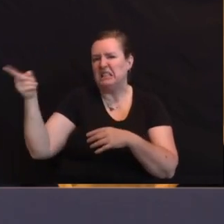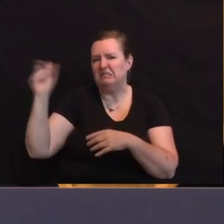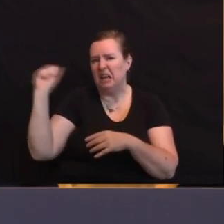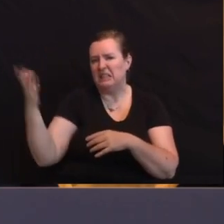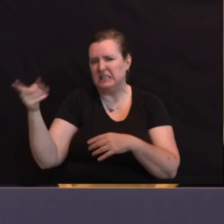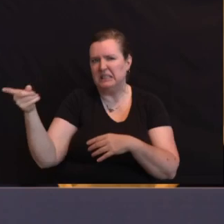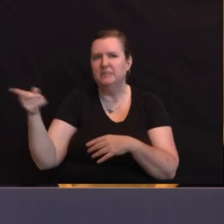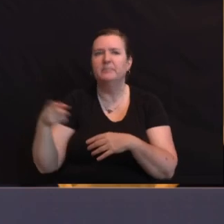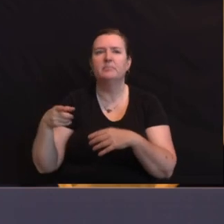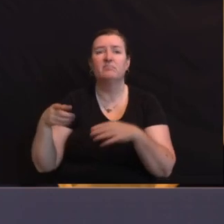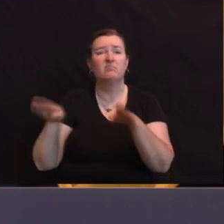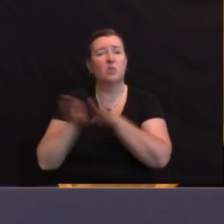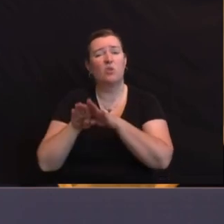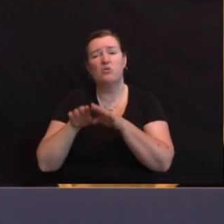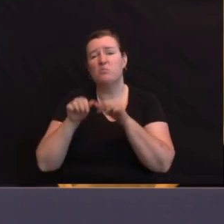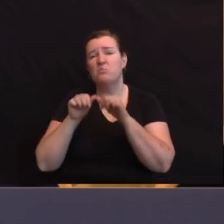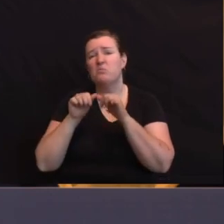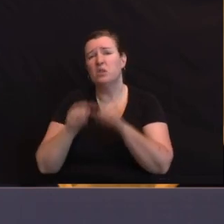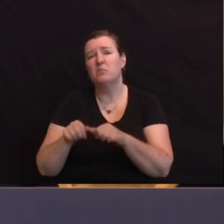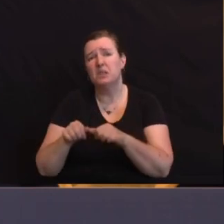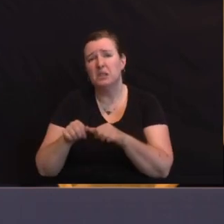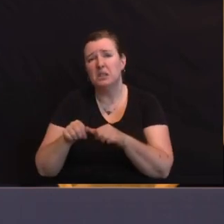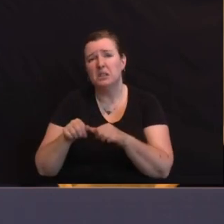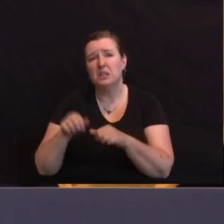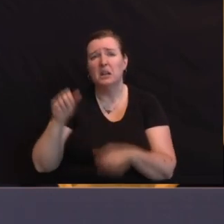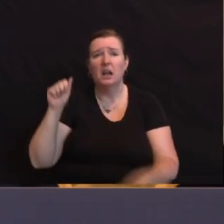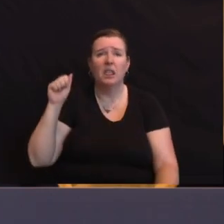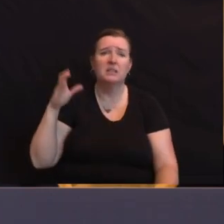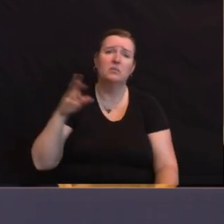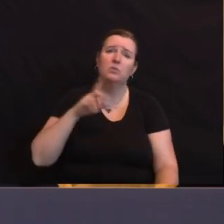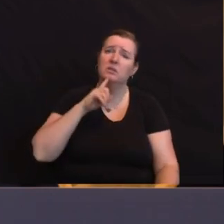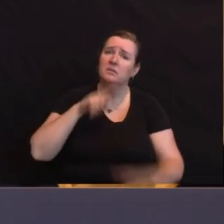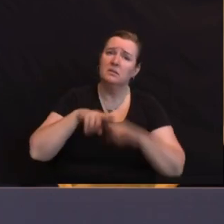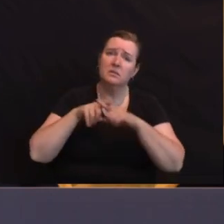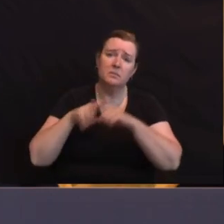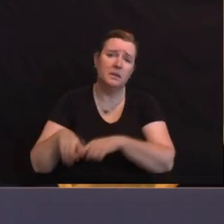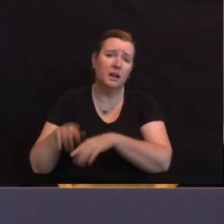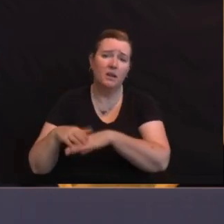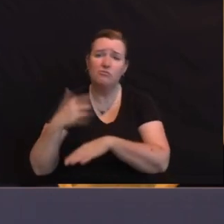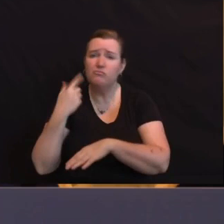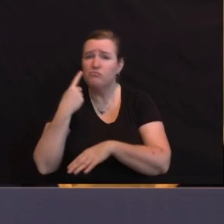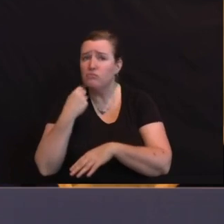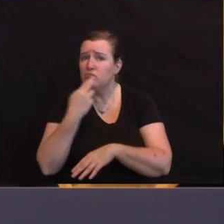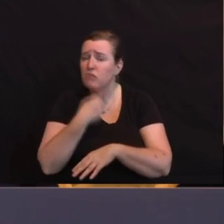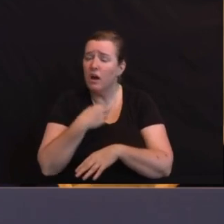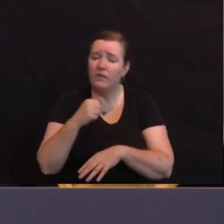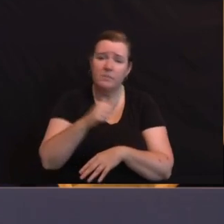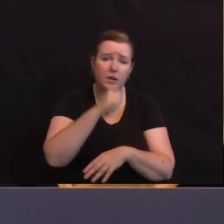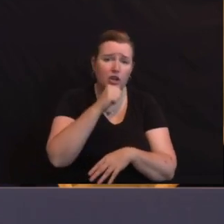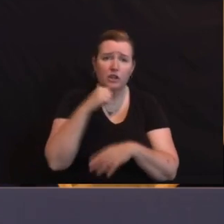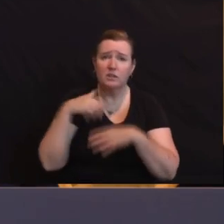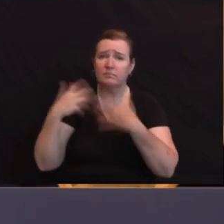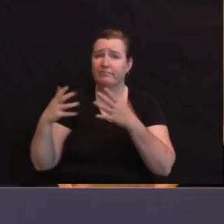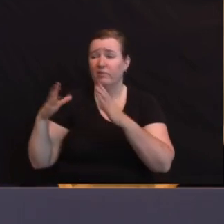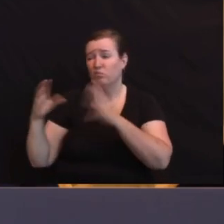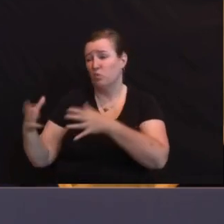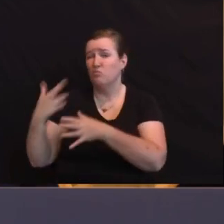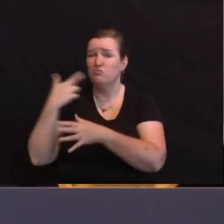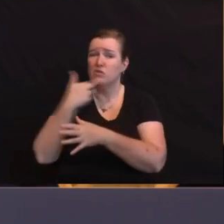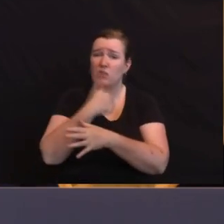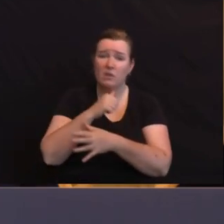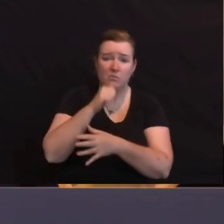and restaurant scene as part of the tourism economy, a sector which experts say which will be the last sector to recover.